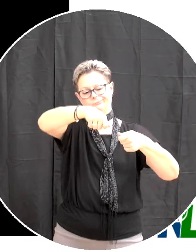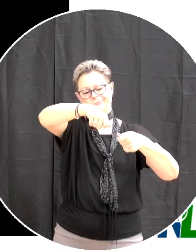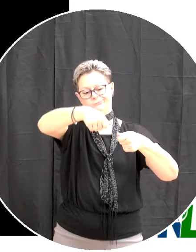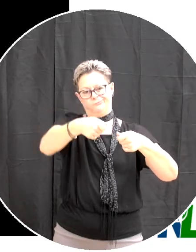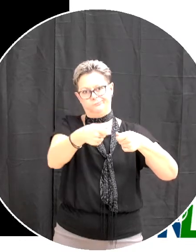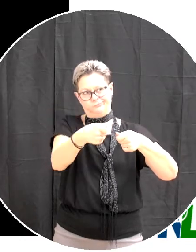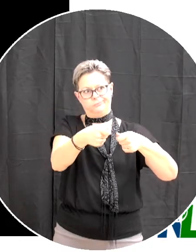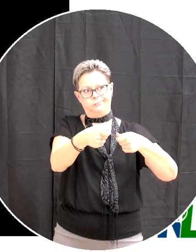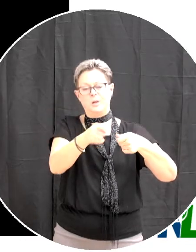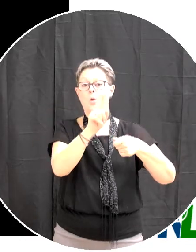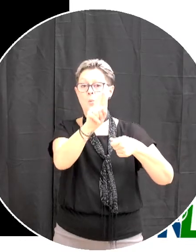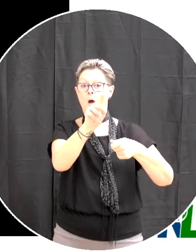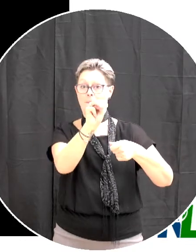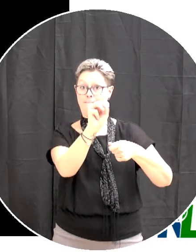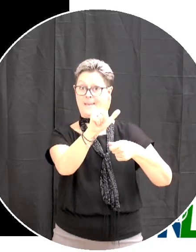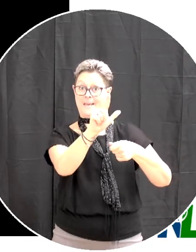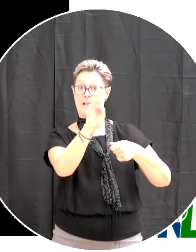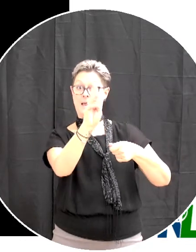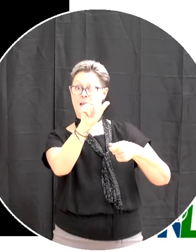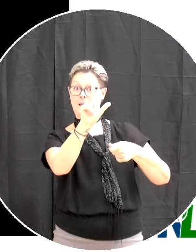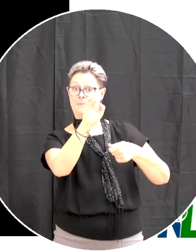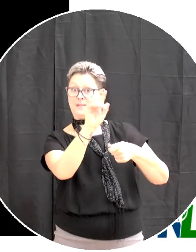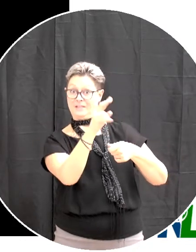bring it up to the 1 ml,